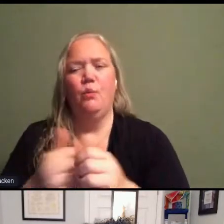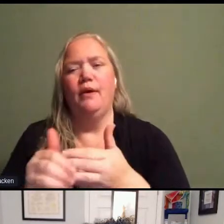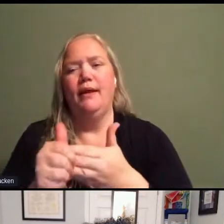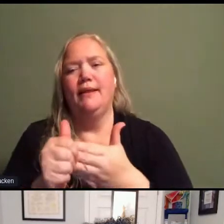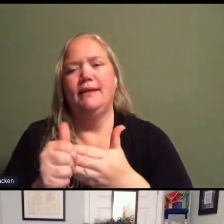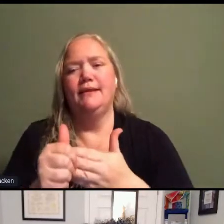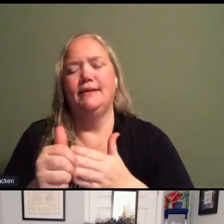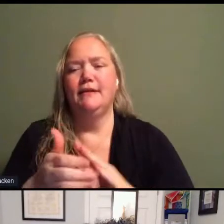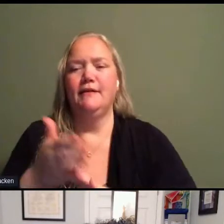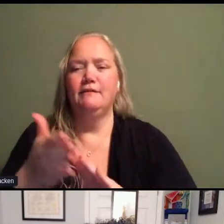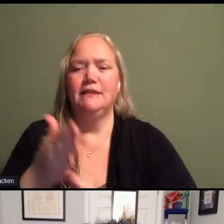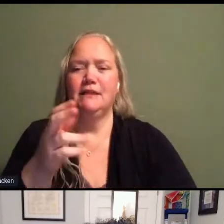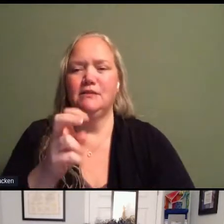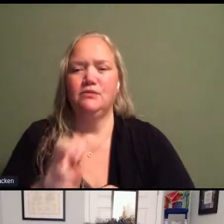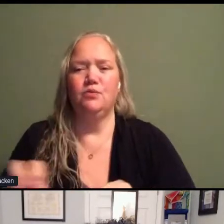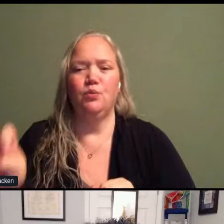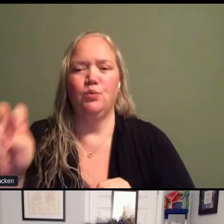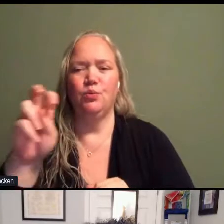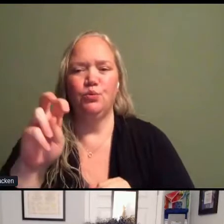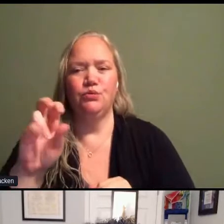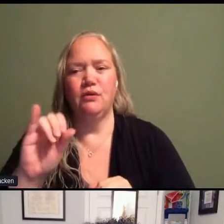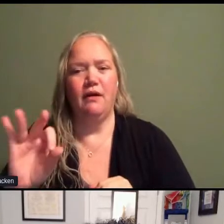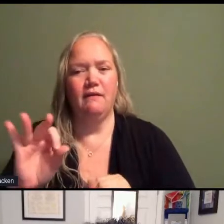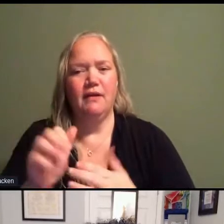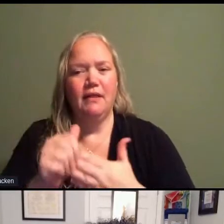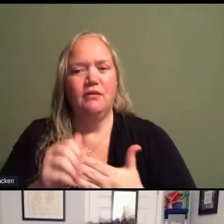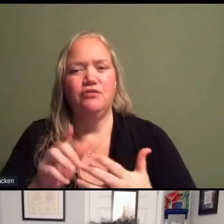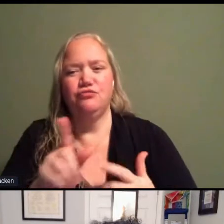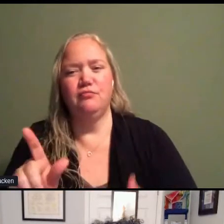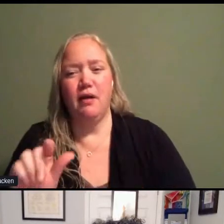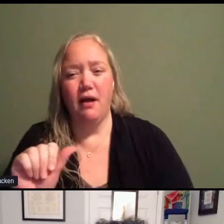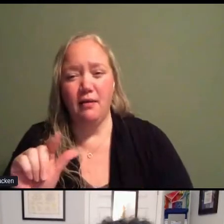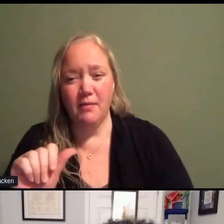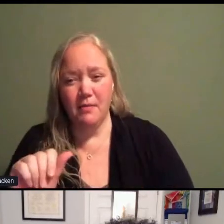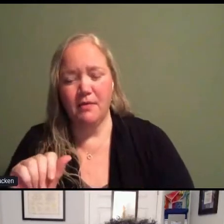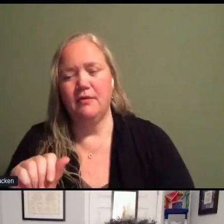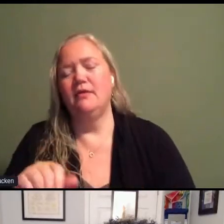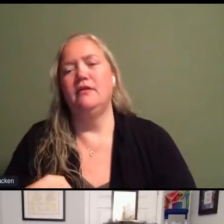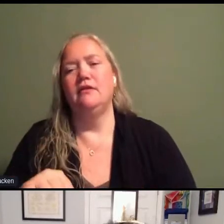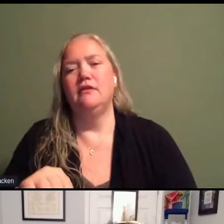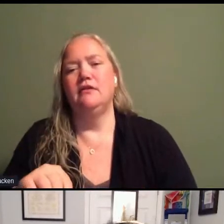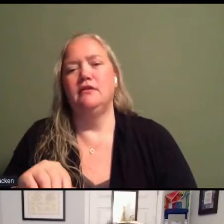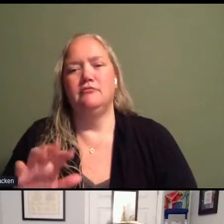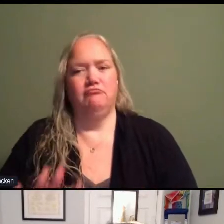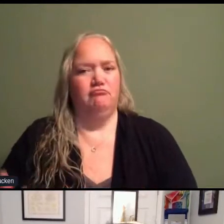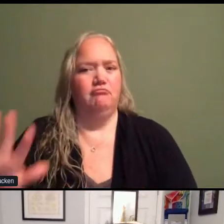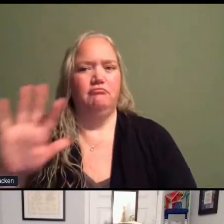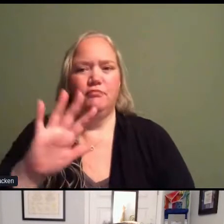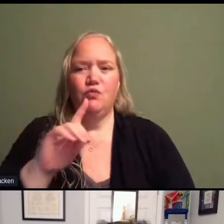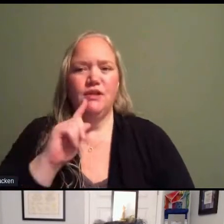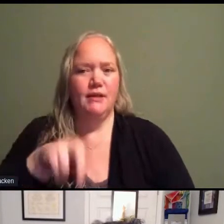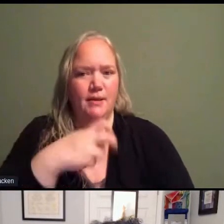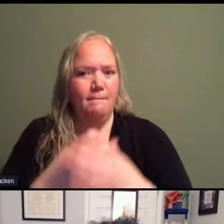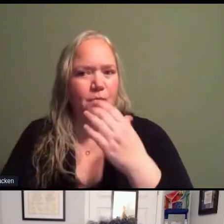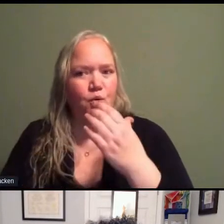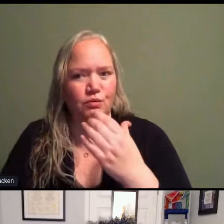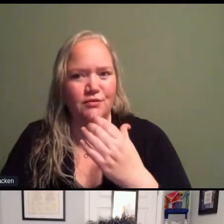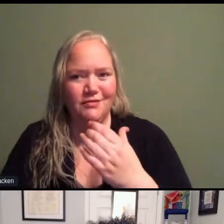Alabama, from Birmingham to Selma to Montgomery, really immersing ourselves, using your word, Elana,